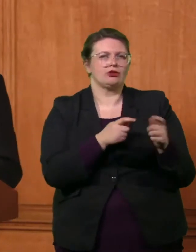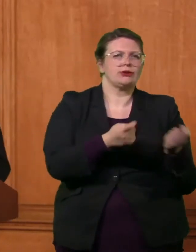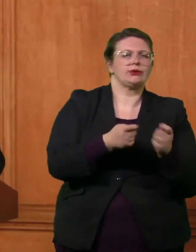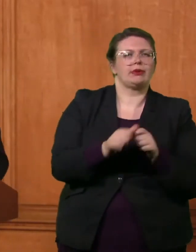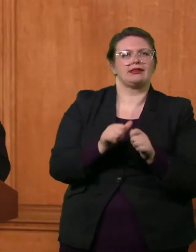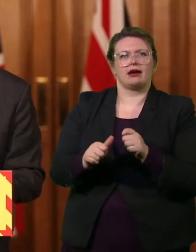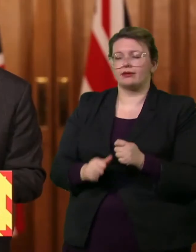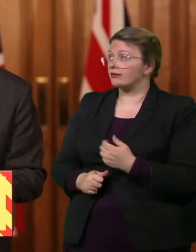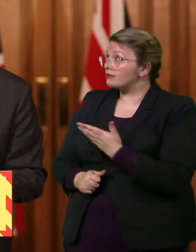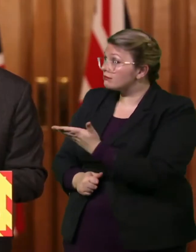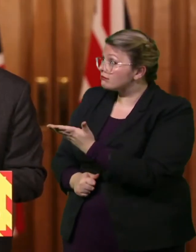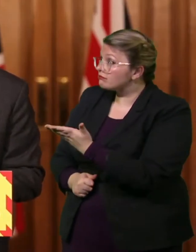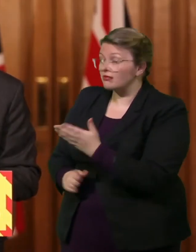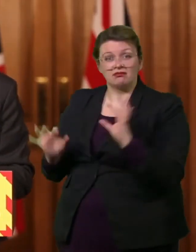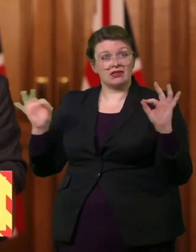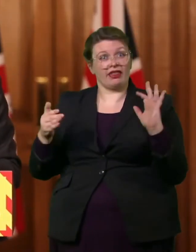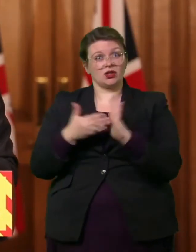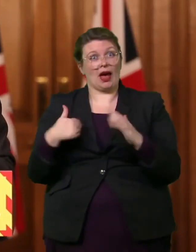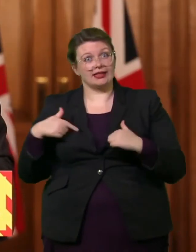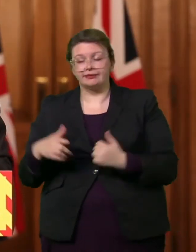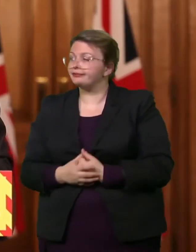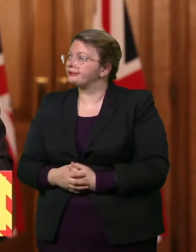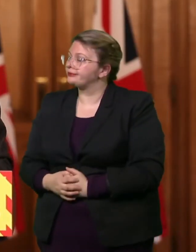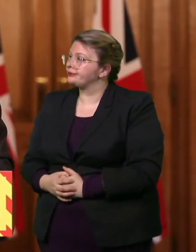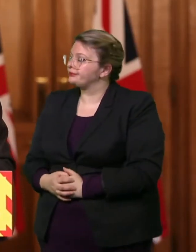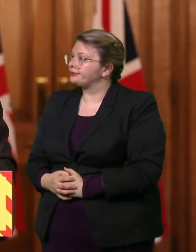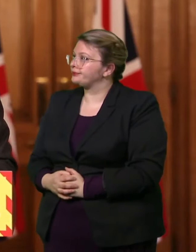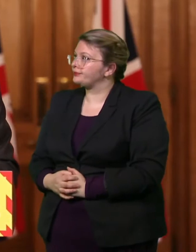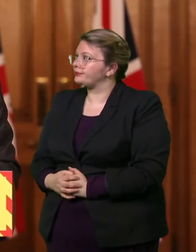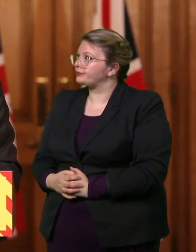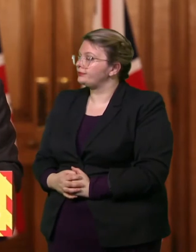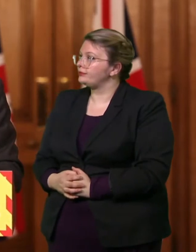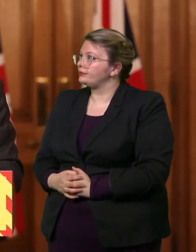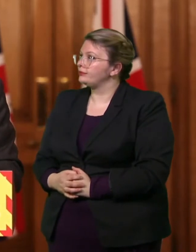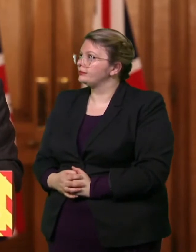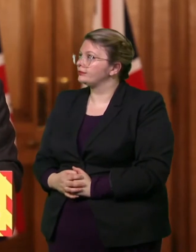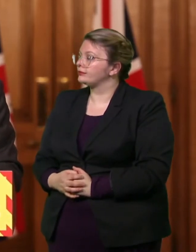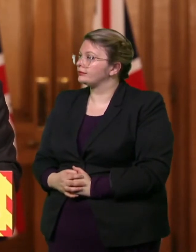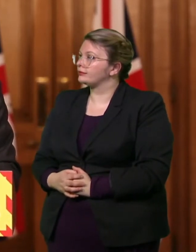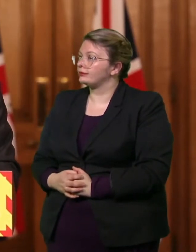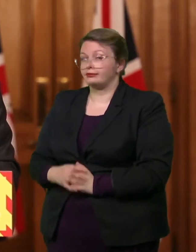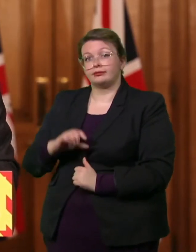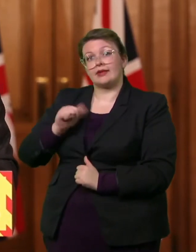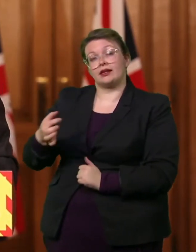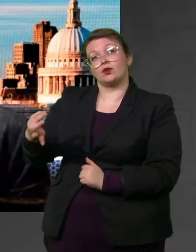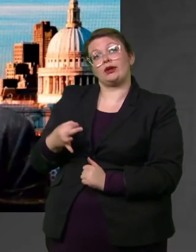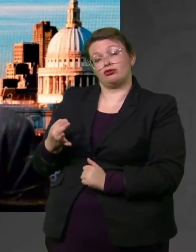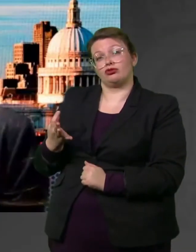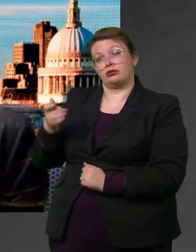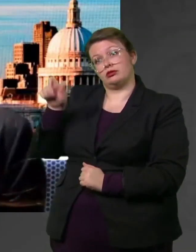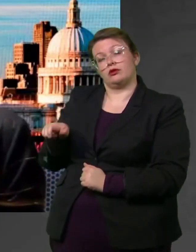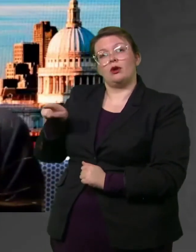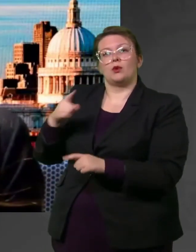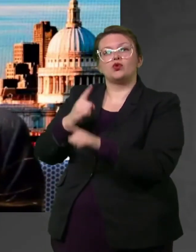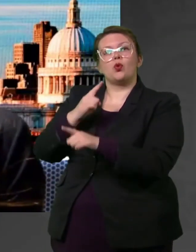you. Thank you, Liz. Thank you. Next question is Charlotte Ivers from Talk Radio. Thank you,